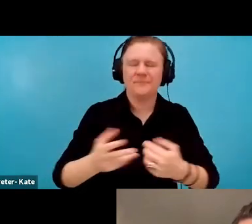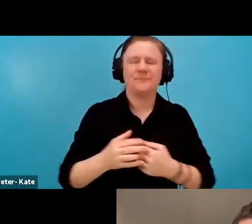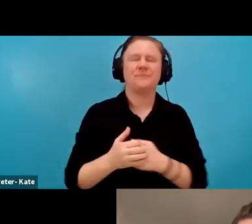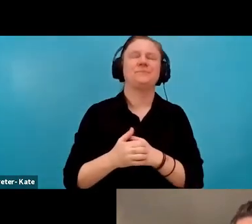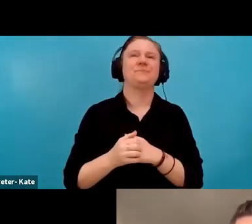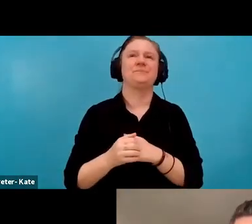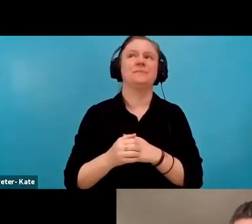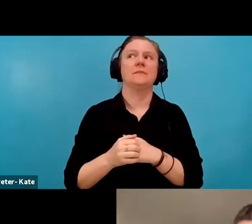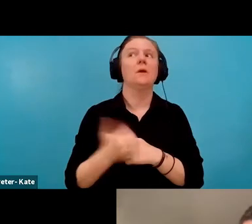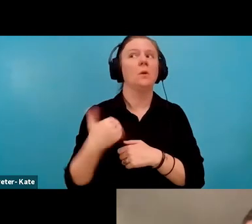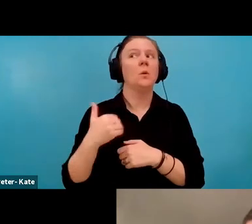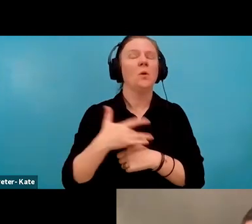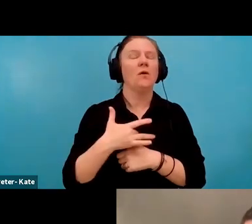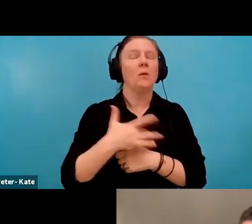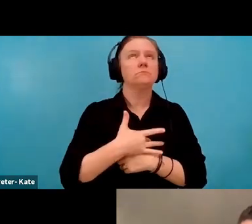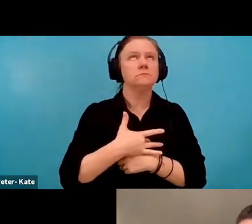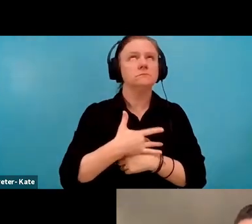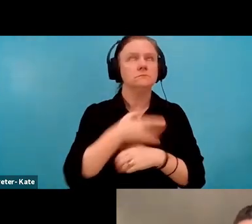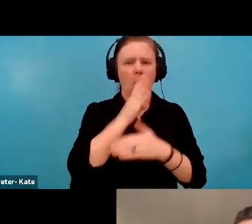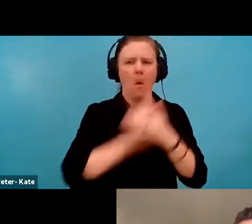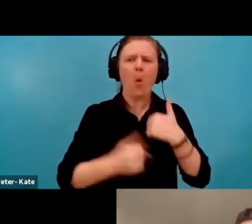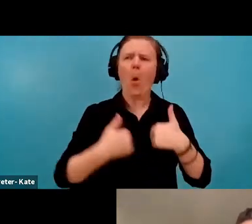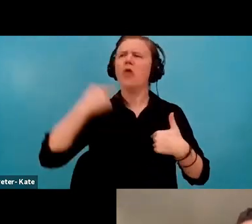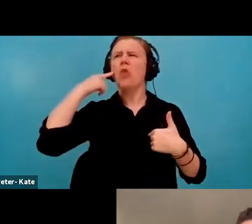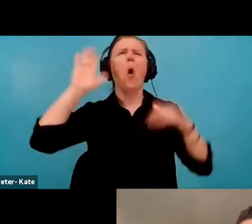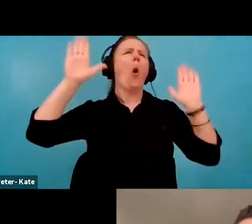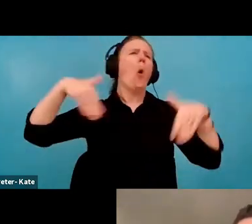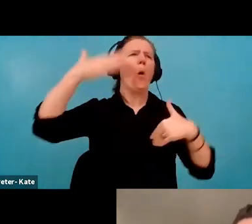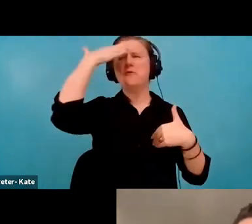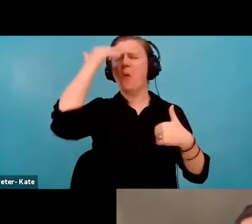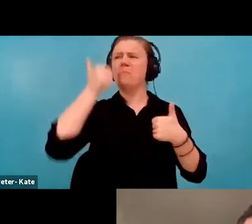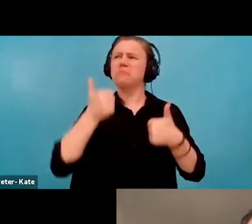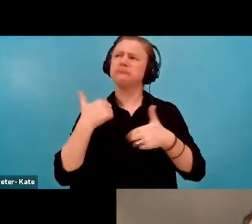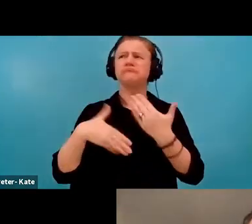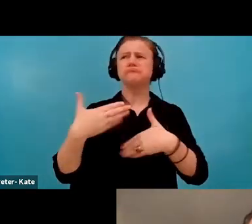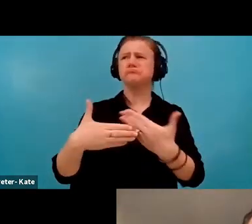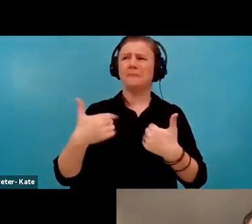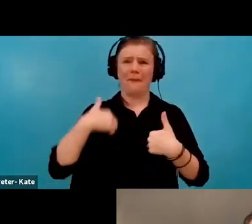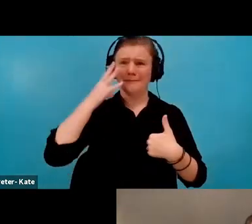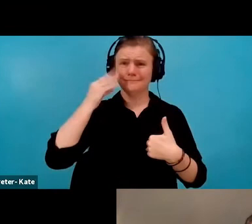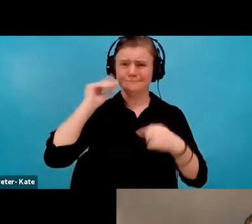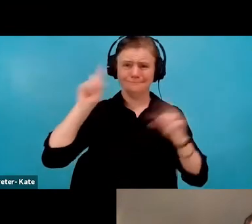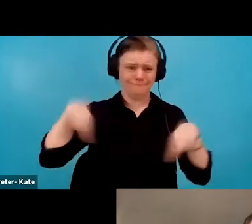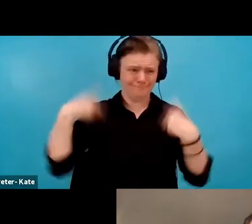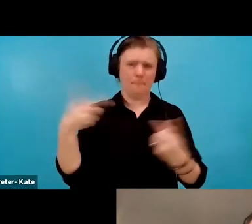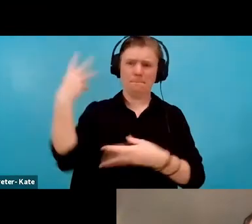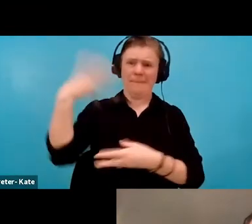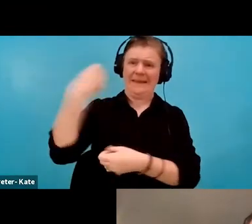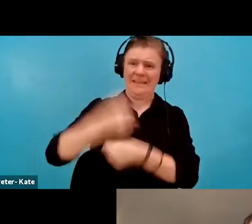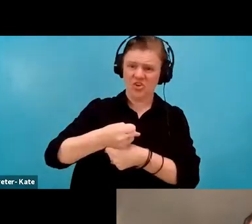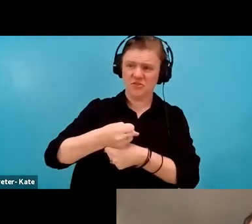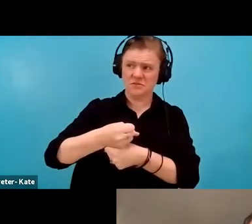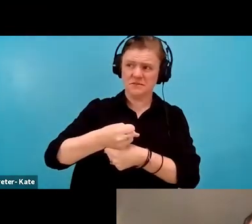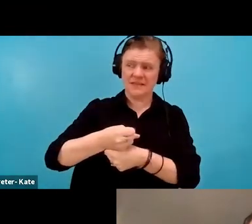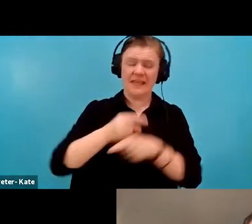that's a humbling experience because I thought I even knew what I was doing, right? And I'd already been at this for years, but